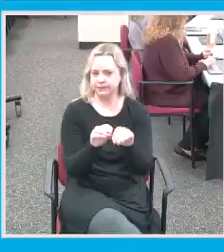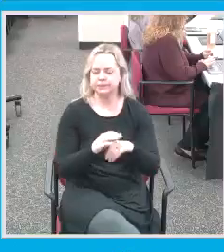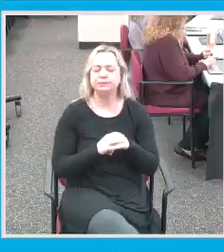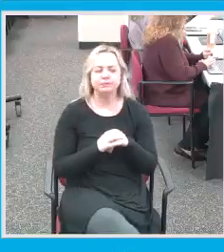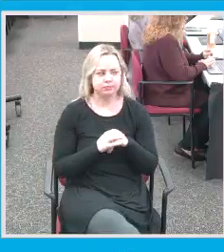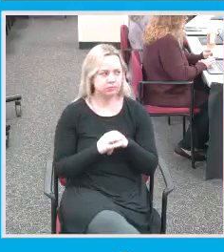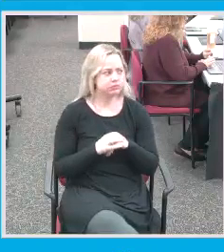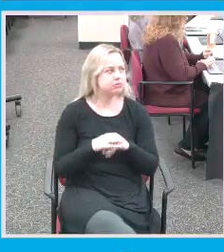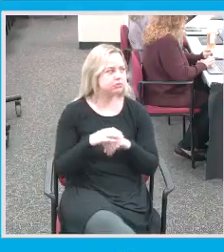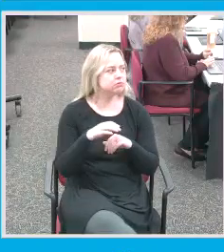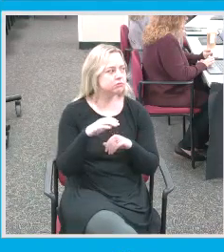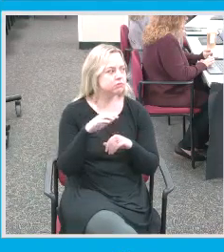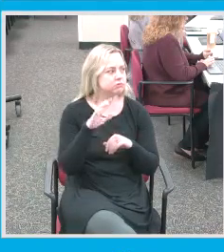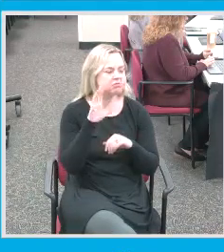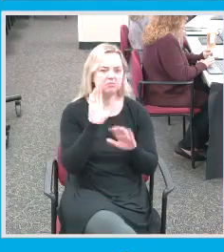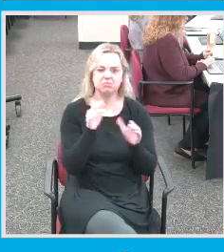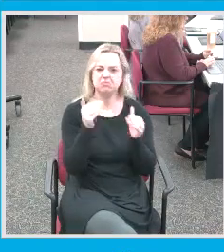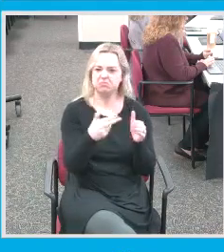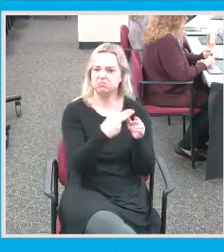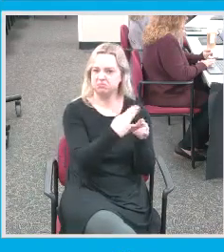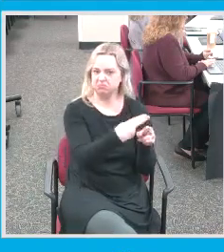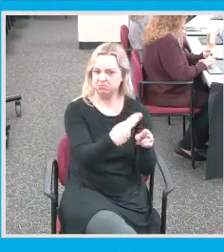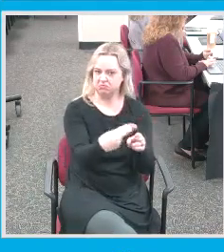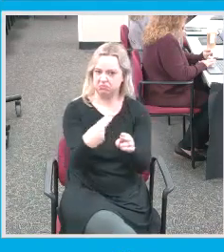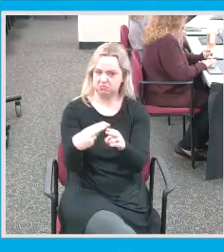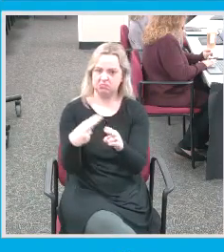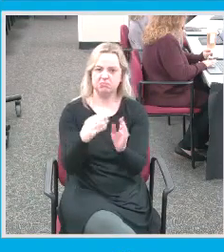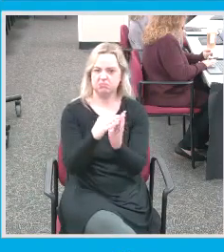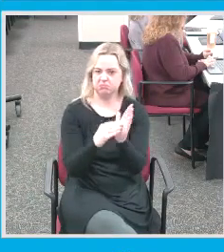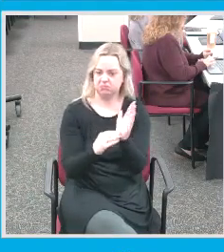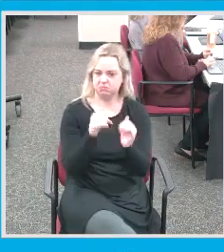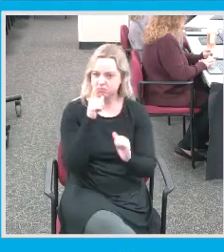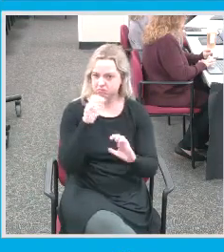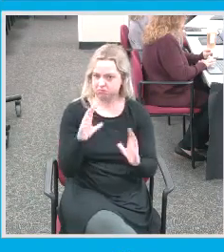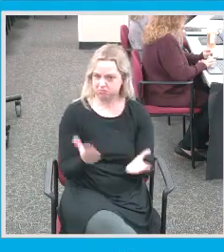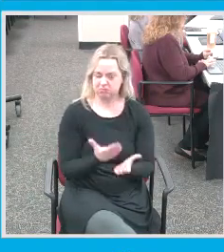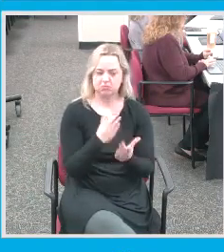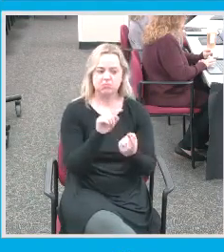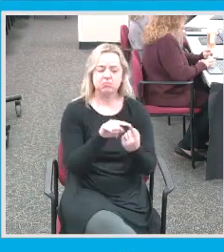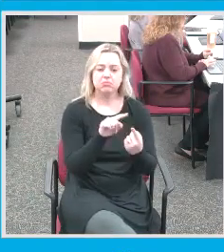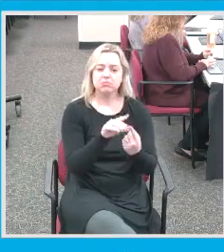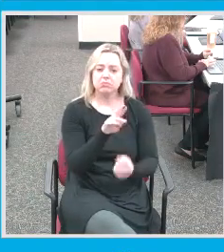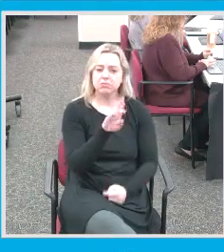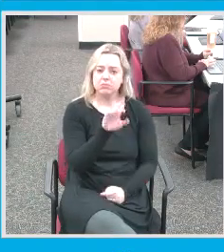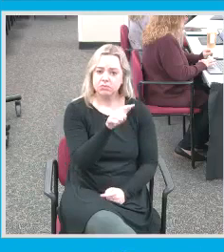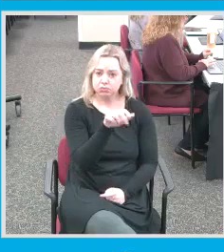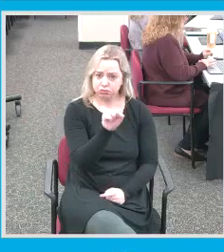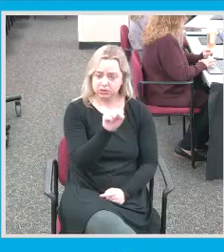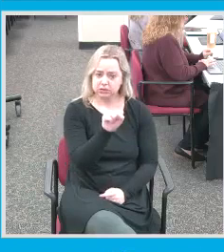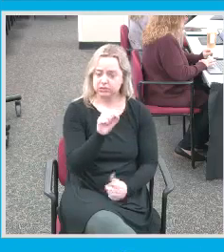Start with a board member roll call. General Jack Briggs. Here.